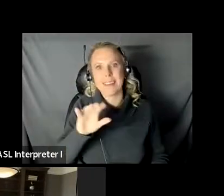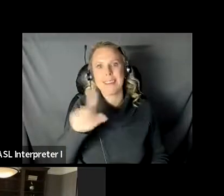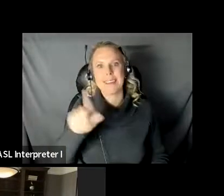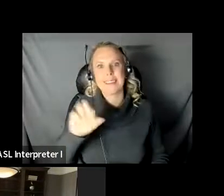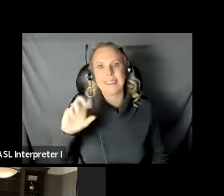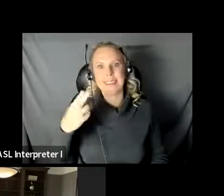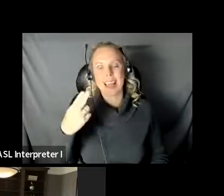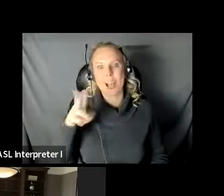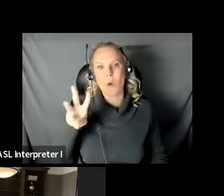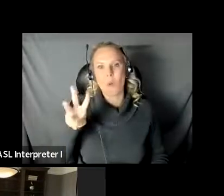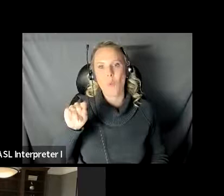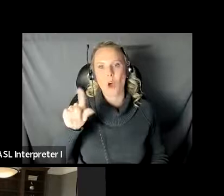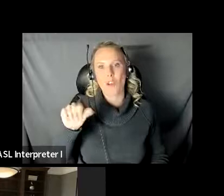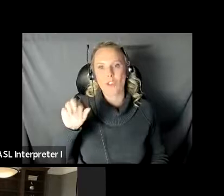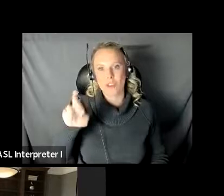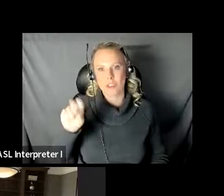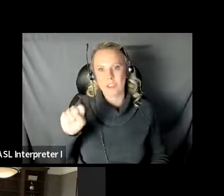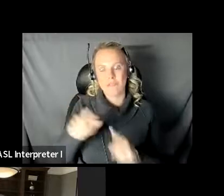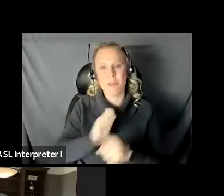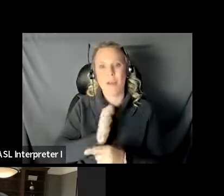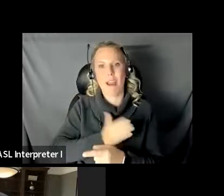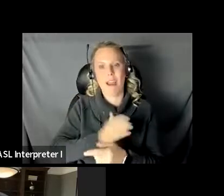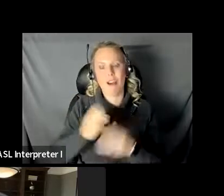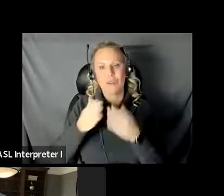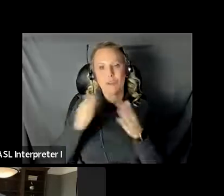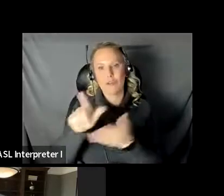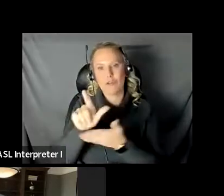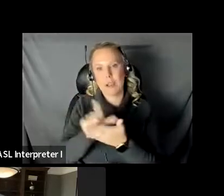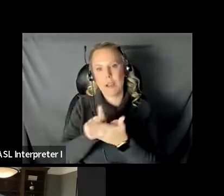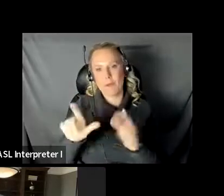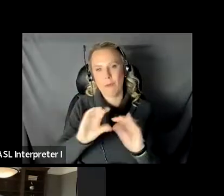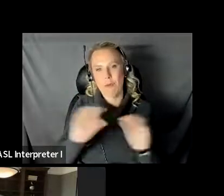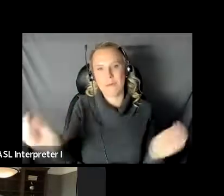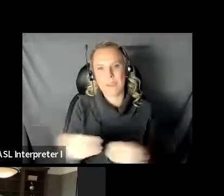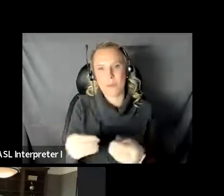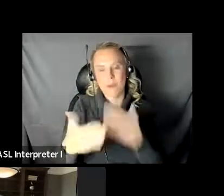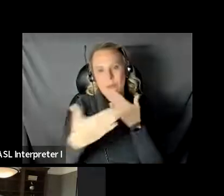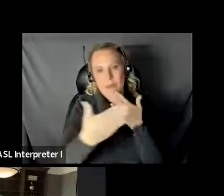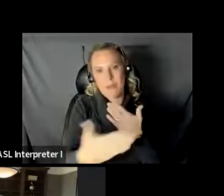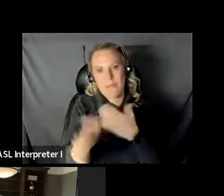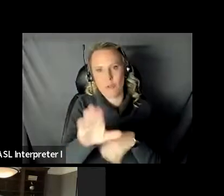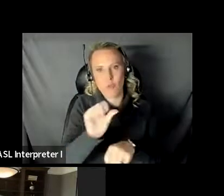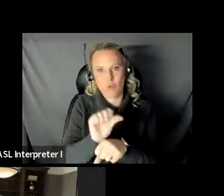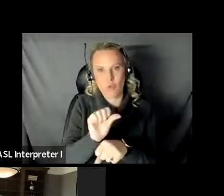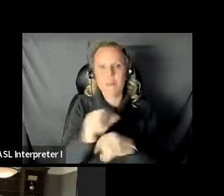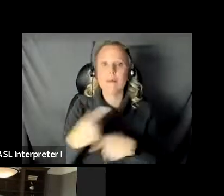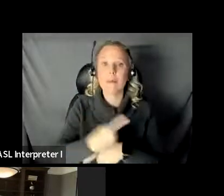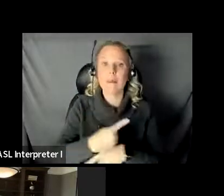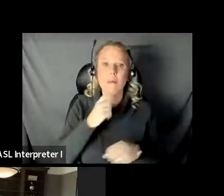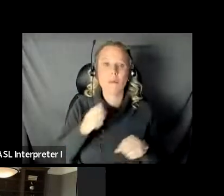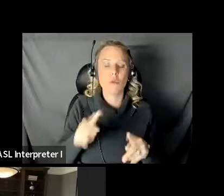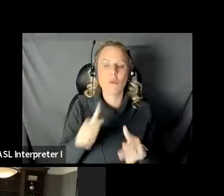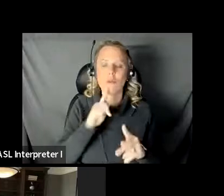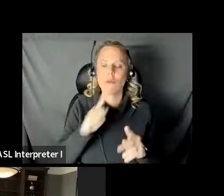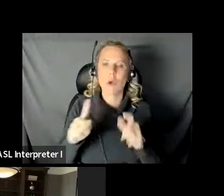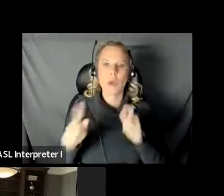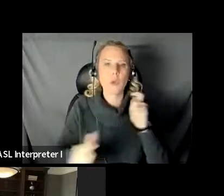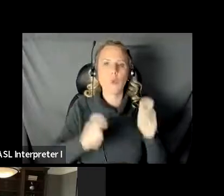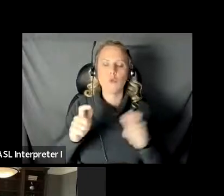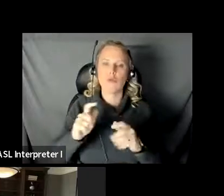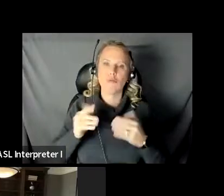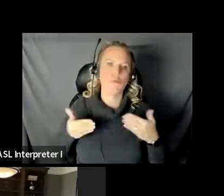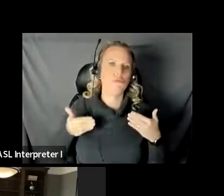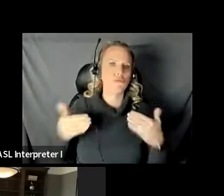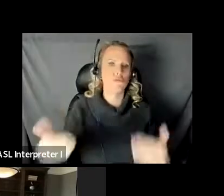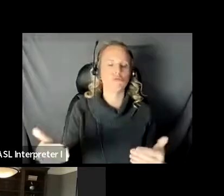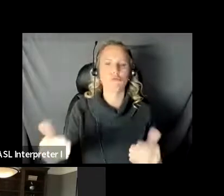Office of General Counsel. And so I want to make sure I thank him for his outstanding efforts as well. Today, we have the opportunity to take a monumental step toward